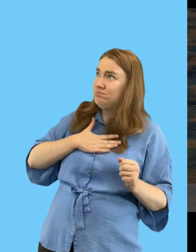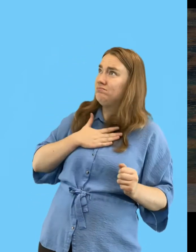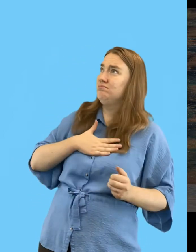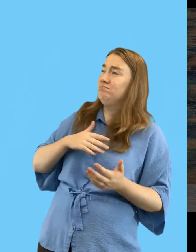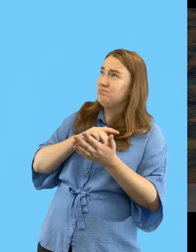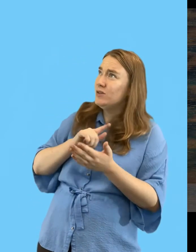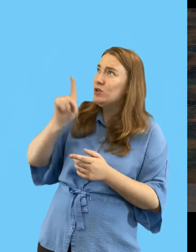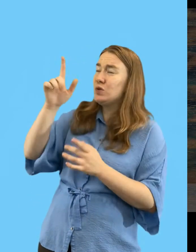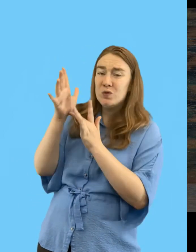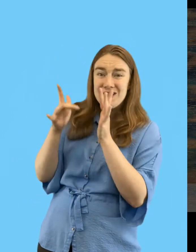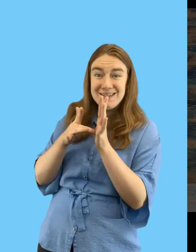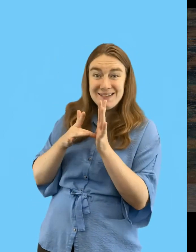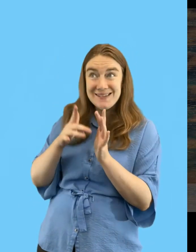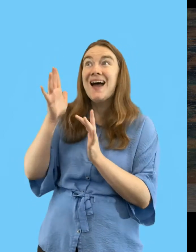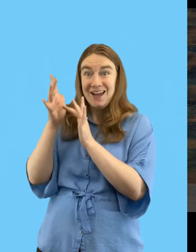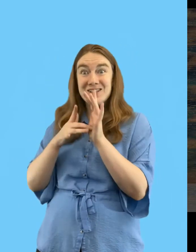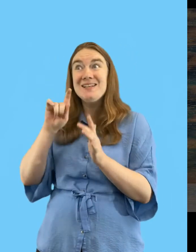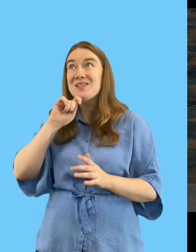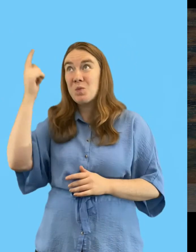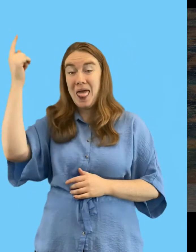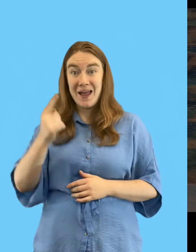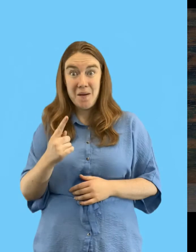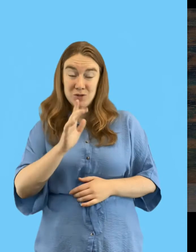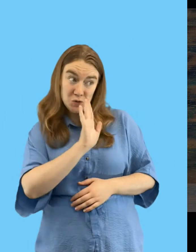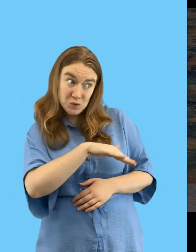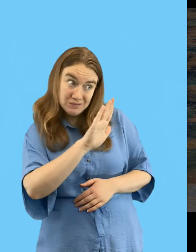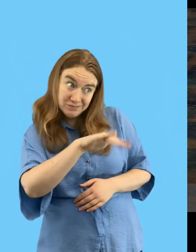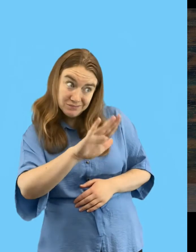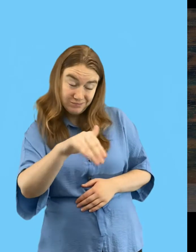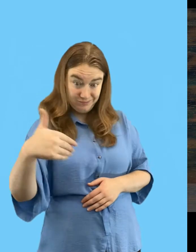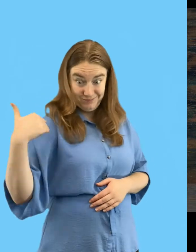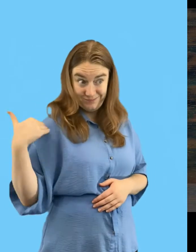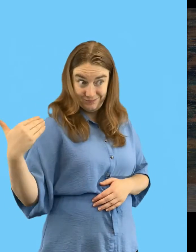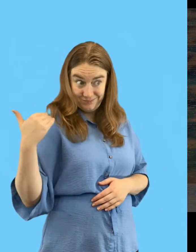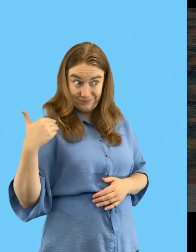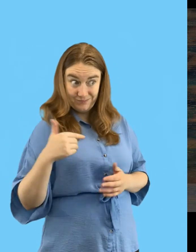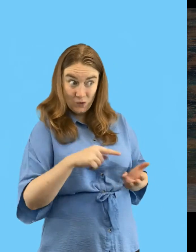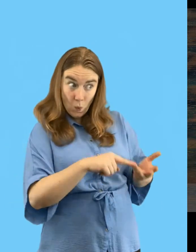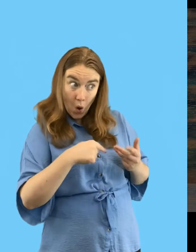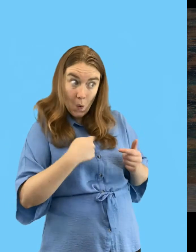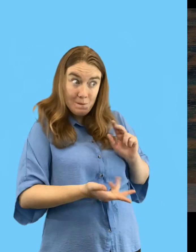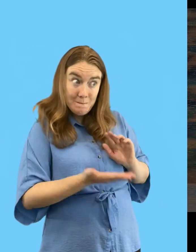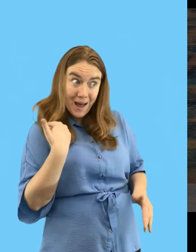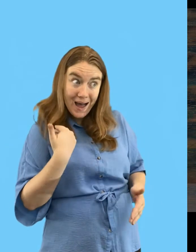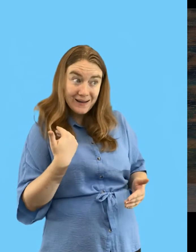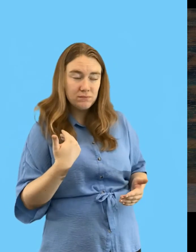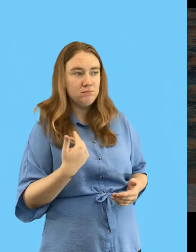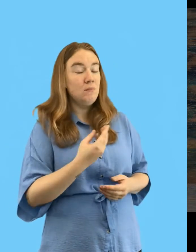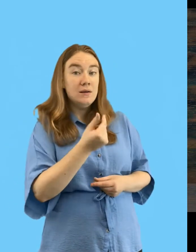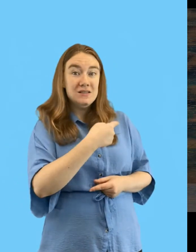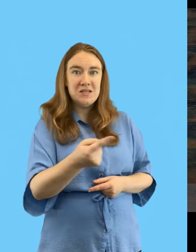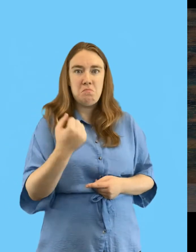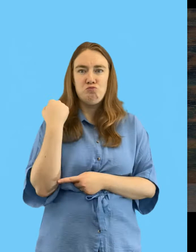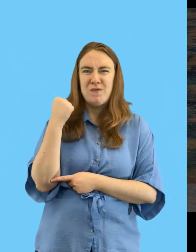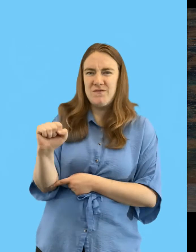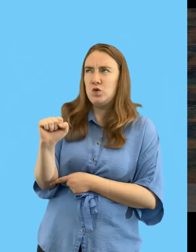the future, Jesus will return to settle all outstanding accounts. And for all those who refuse his offer